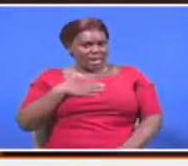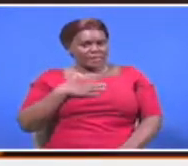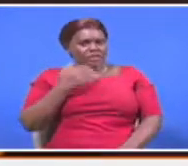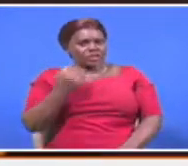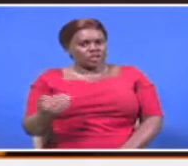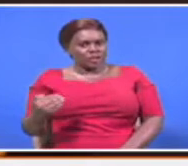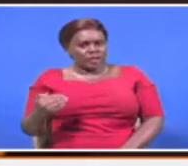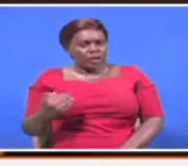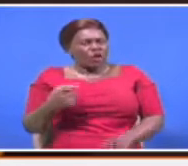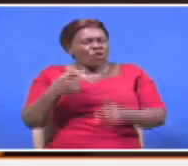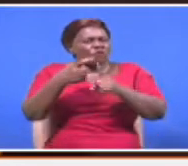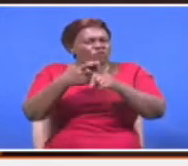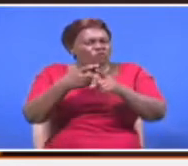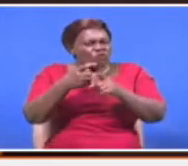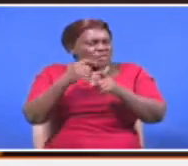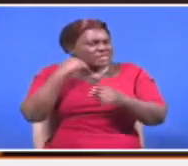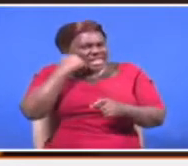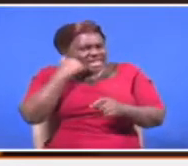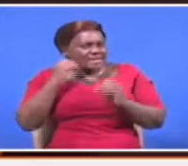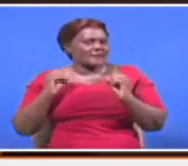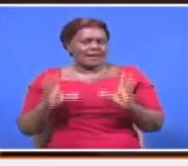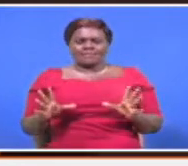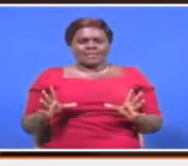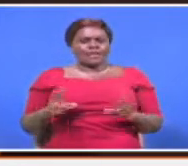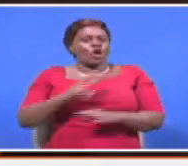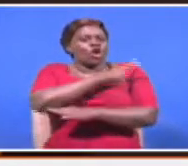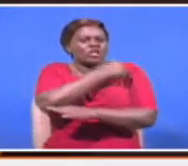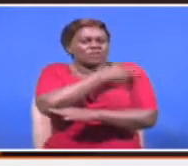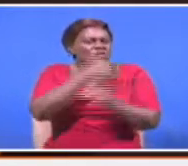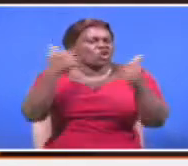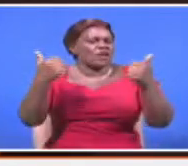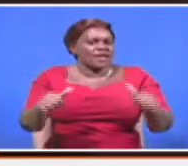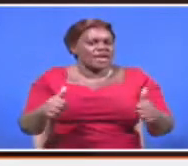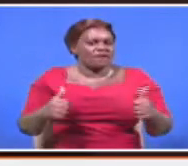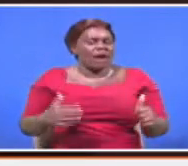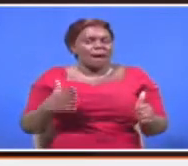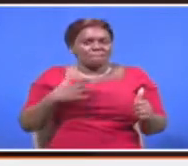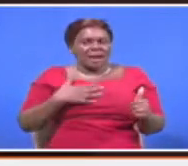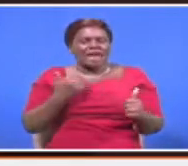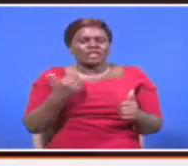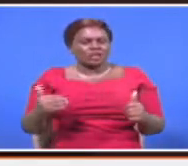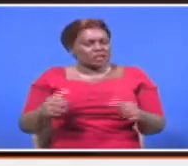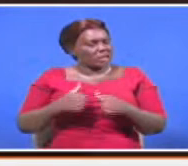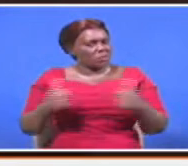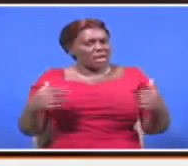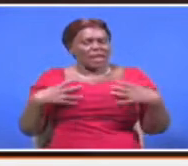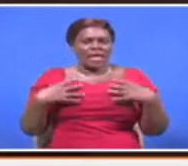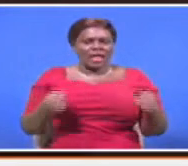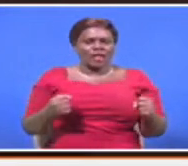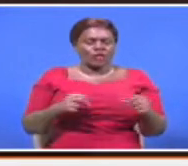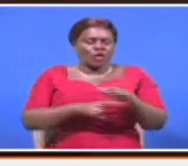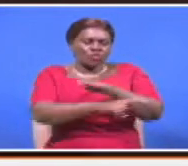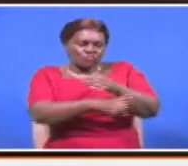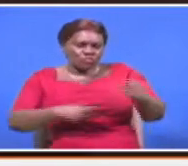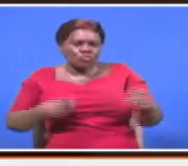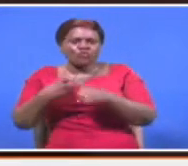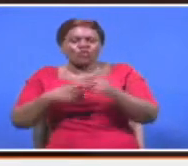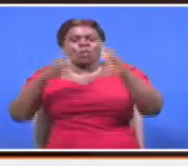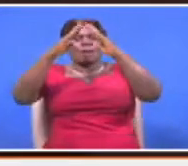Watoto wangu wakutolewa, hawakuwa wagonjwa, hakuna siku wamelala kwa hospitali. Watoto wangu walikuwa wazima, walitolewa kwa nyumba